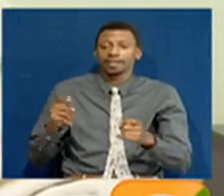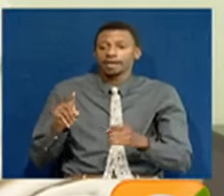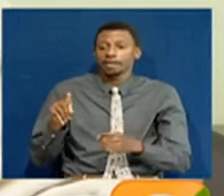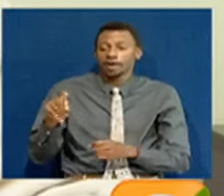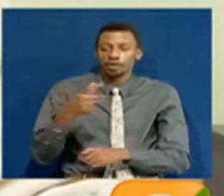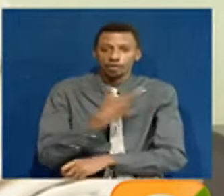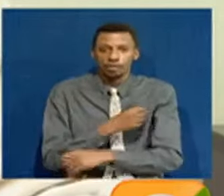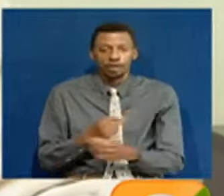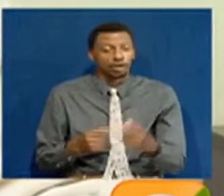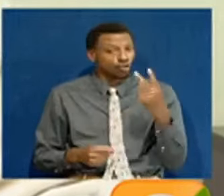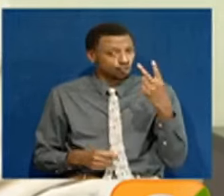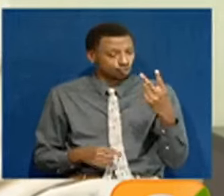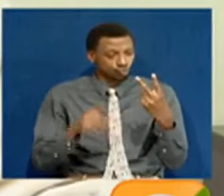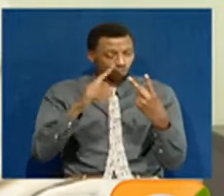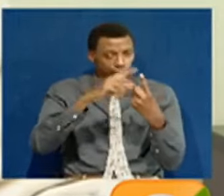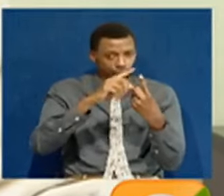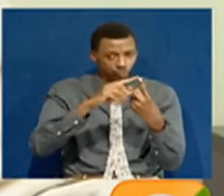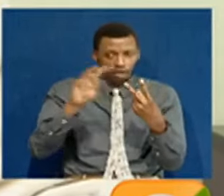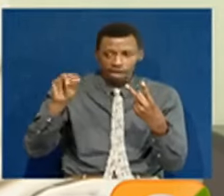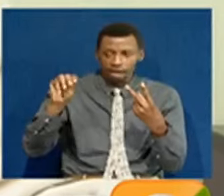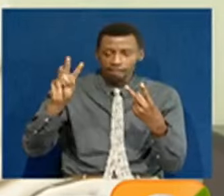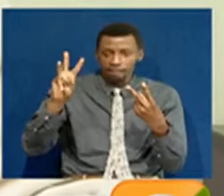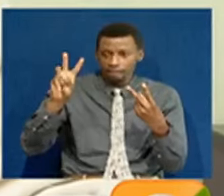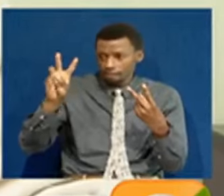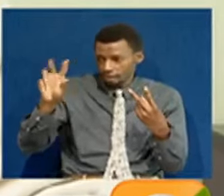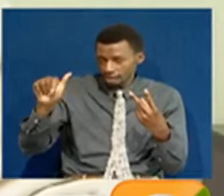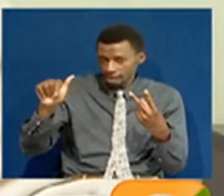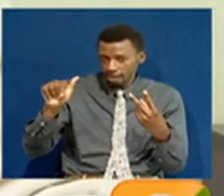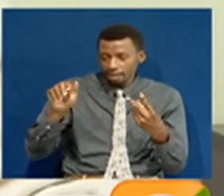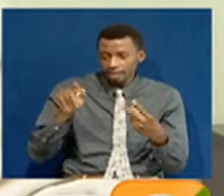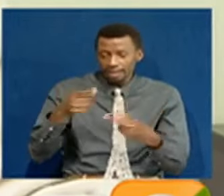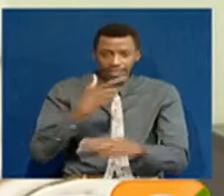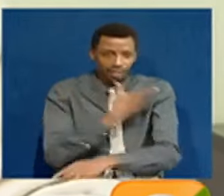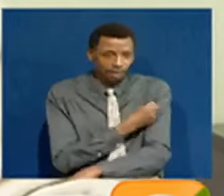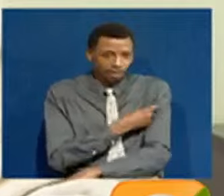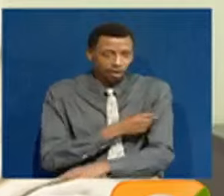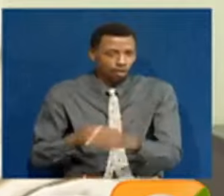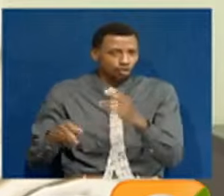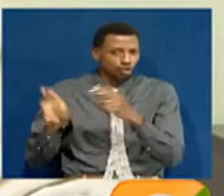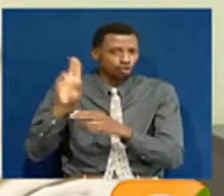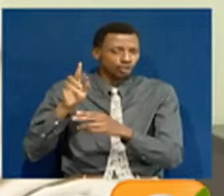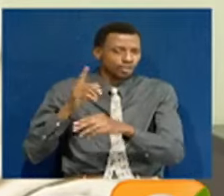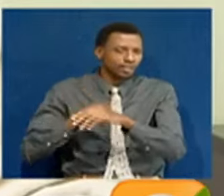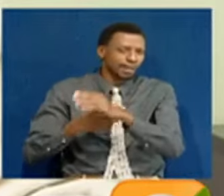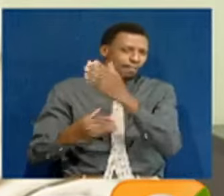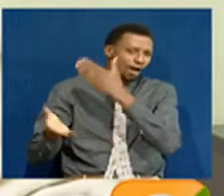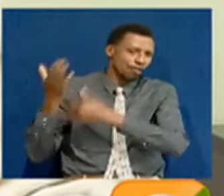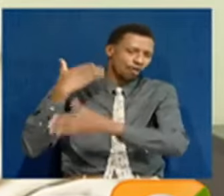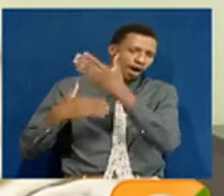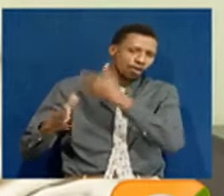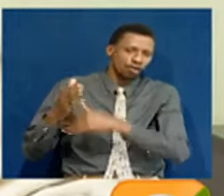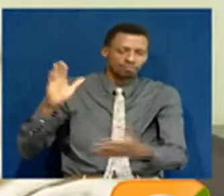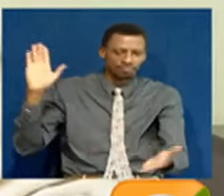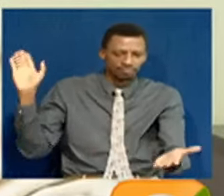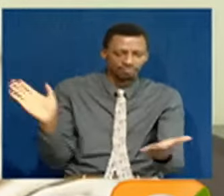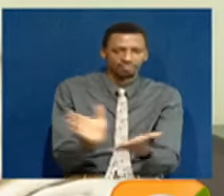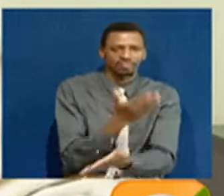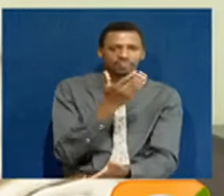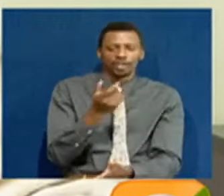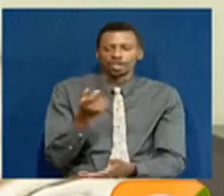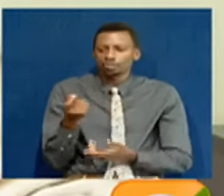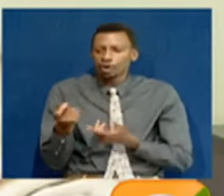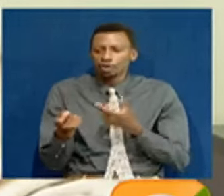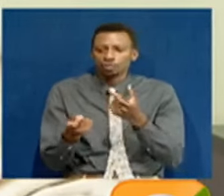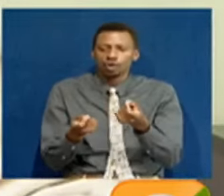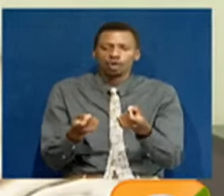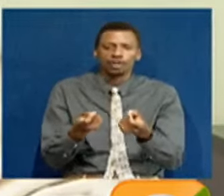MVA, which was a vaccine that was used some time back for eradication of smallpox. And then there's